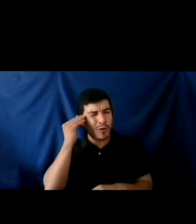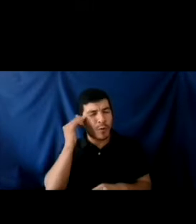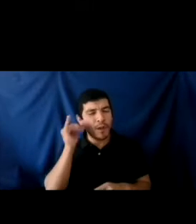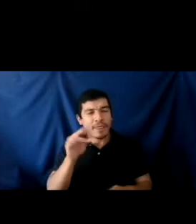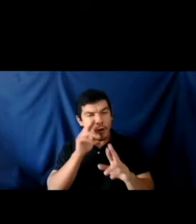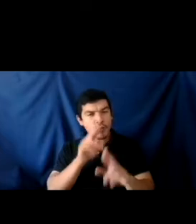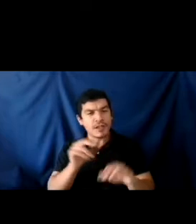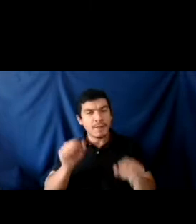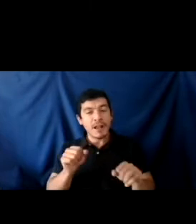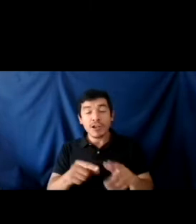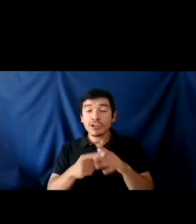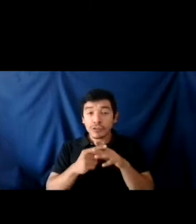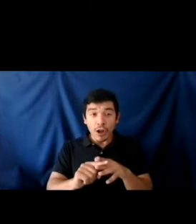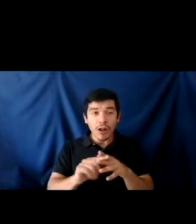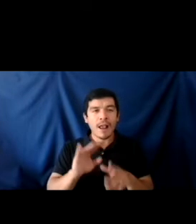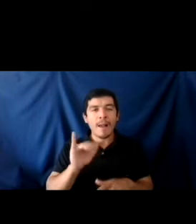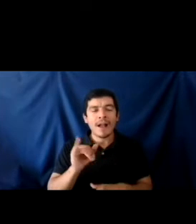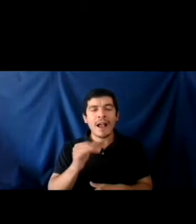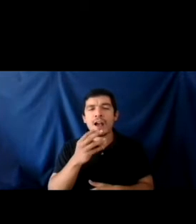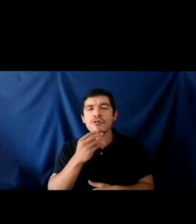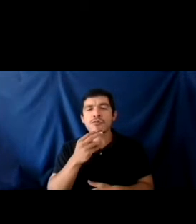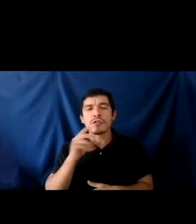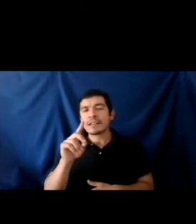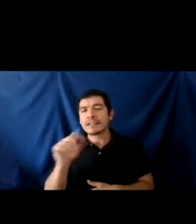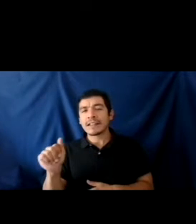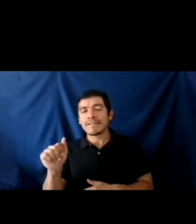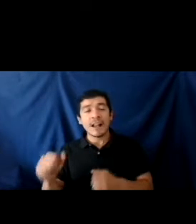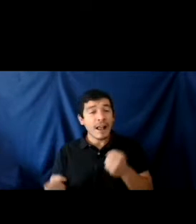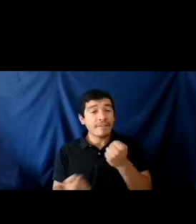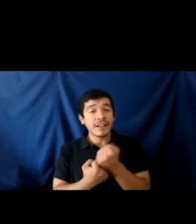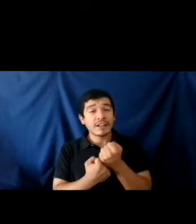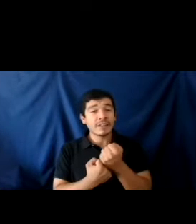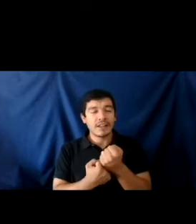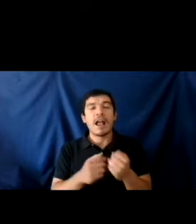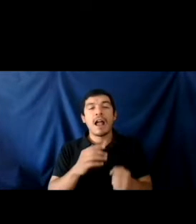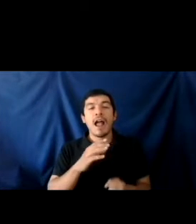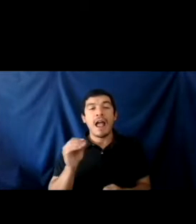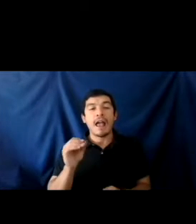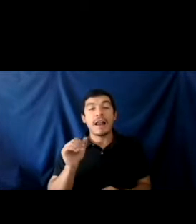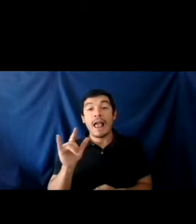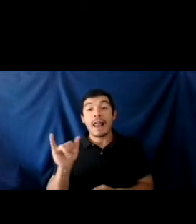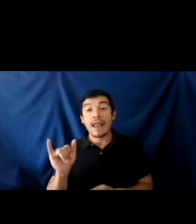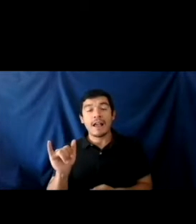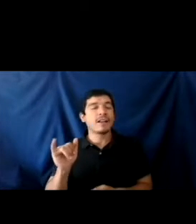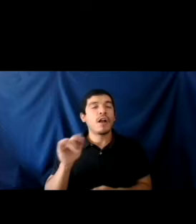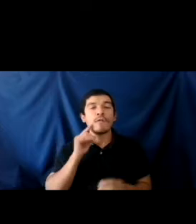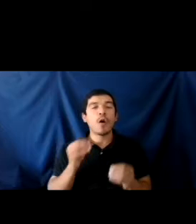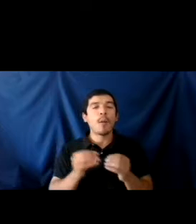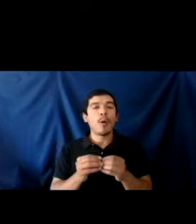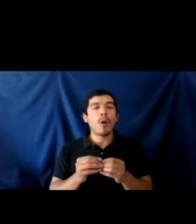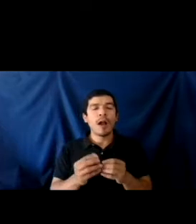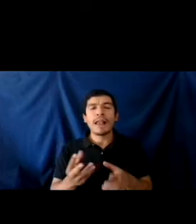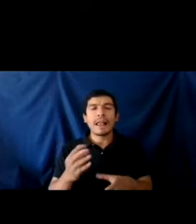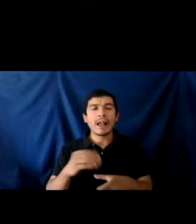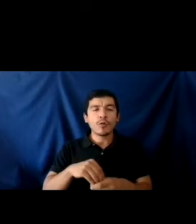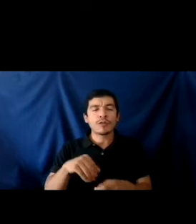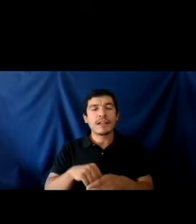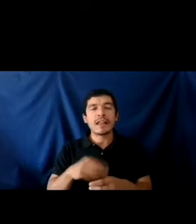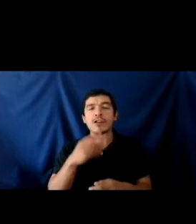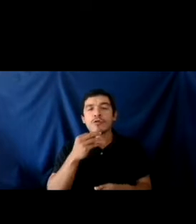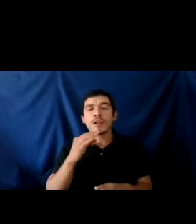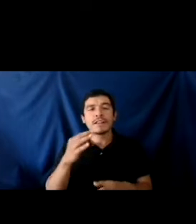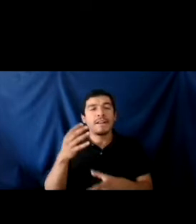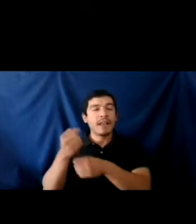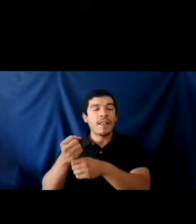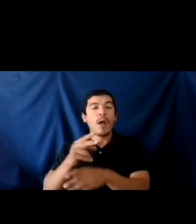RespectAbility was started by Jewish disability activists and allies for more inclusion in Jewish faith